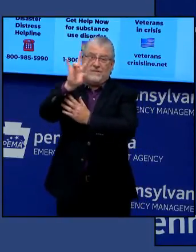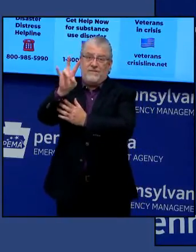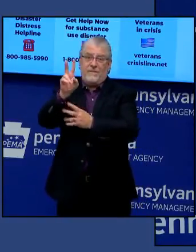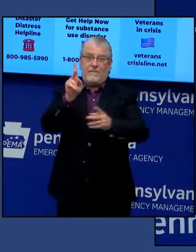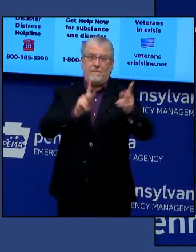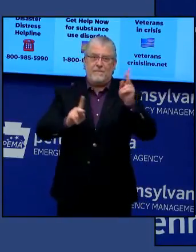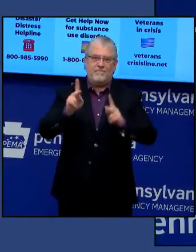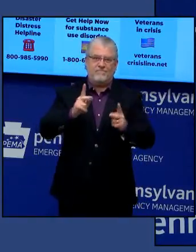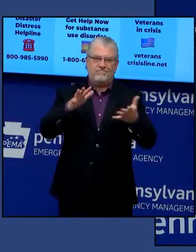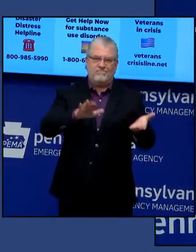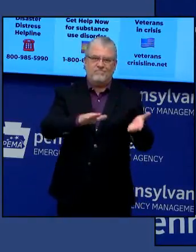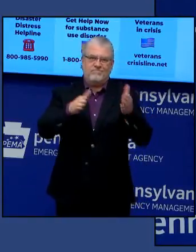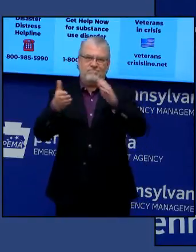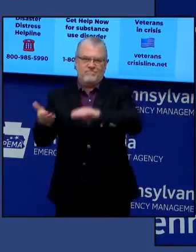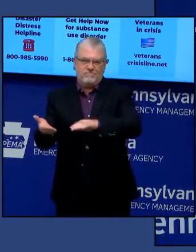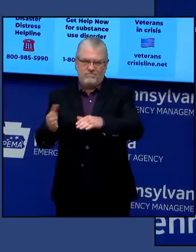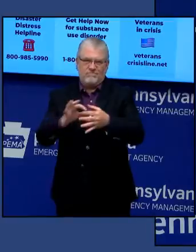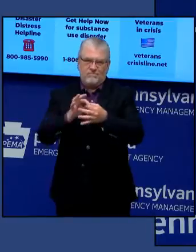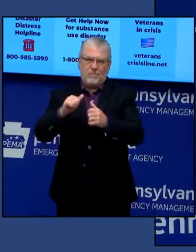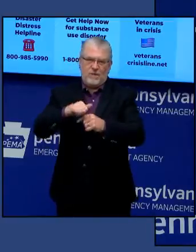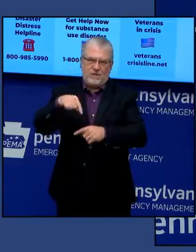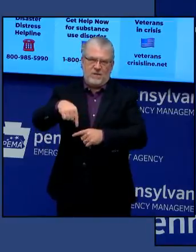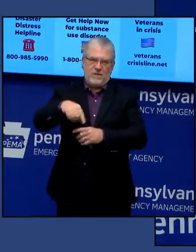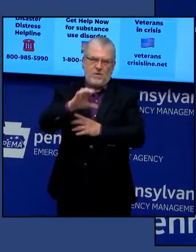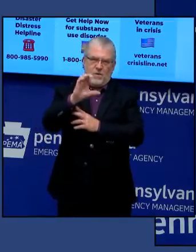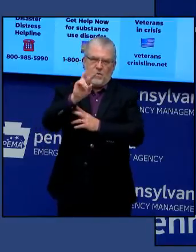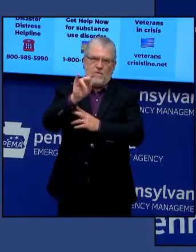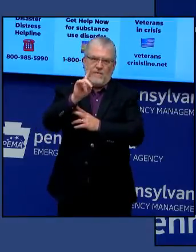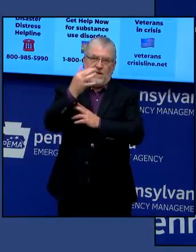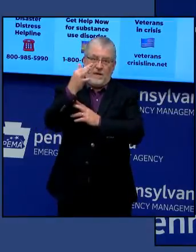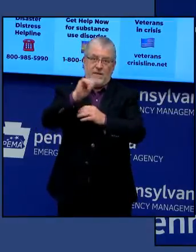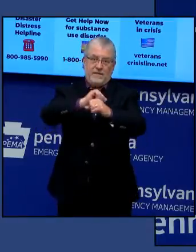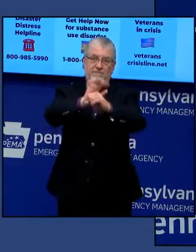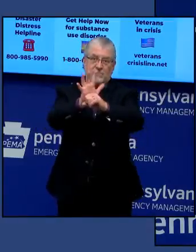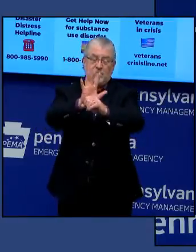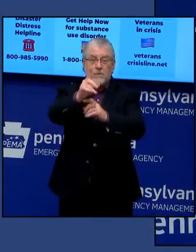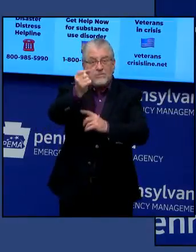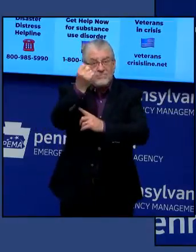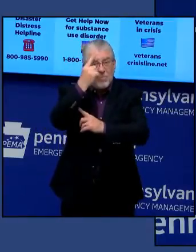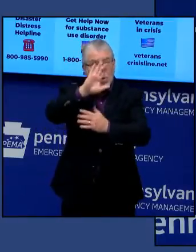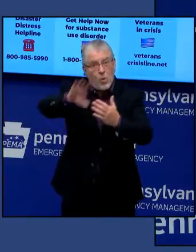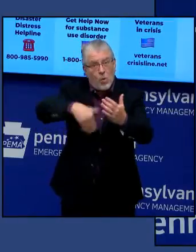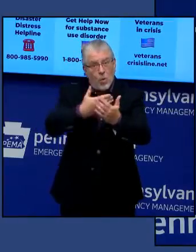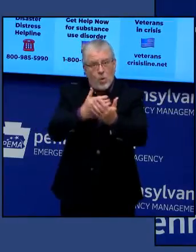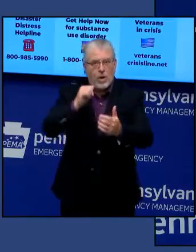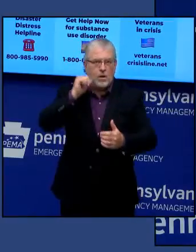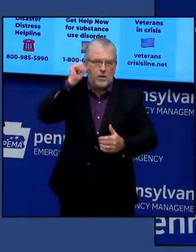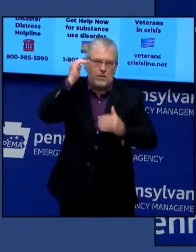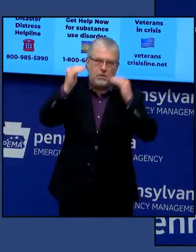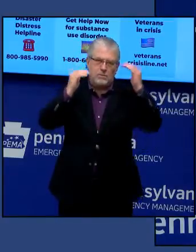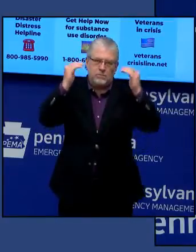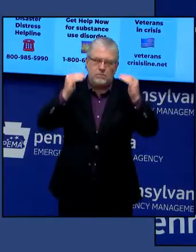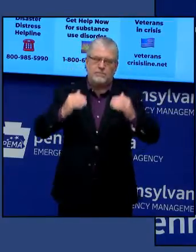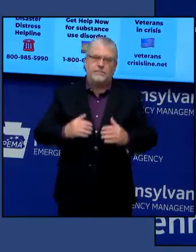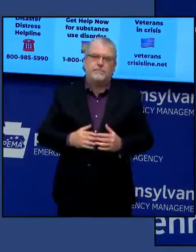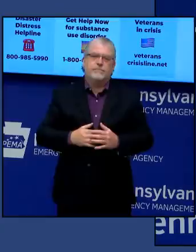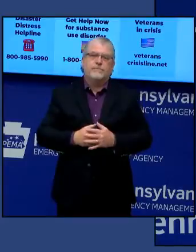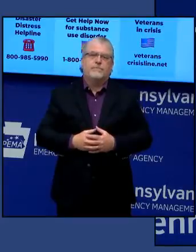for COVID-19. And to date, all of the deaths have been in adult patients.